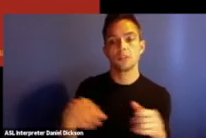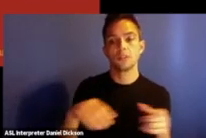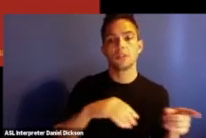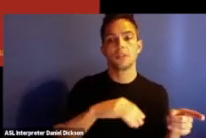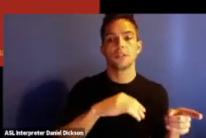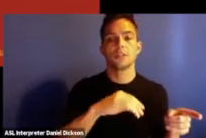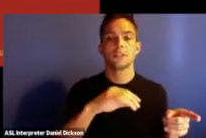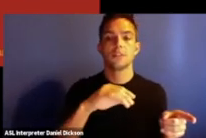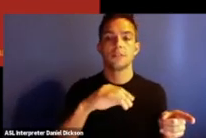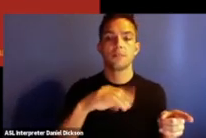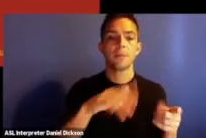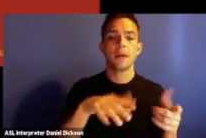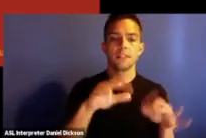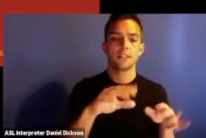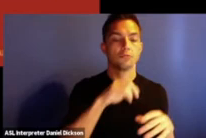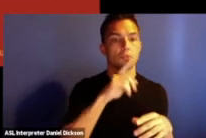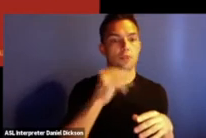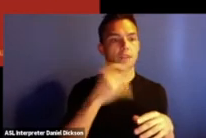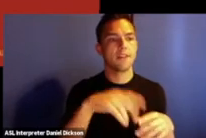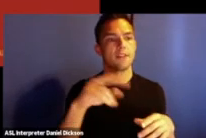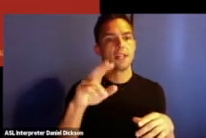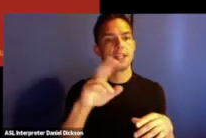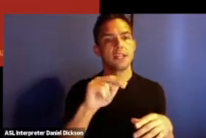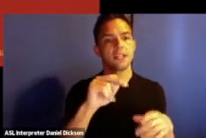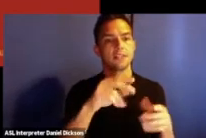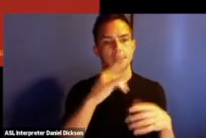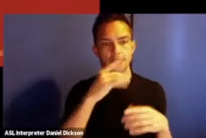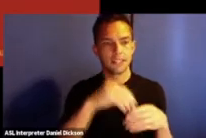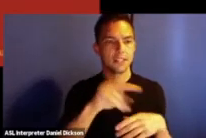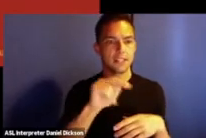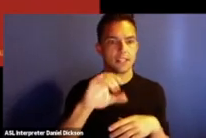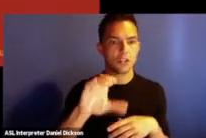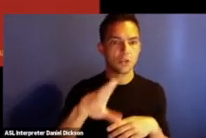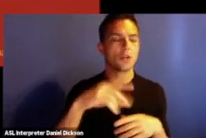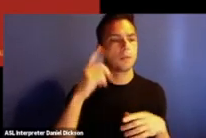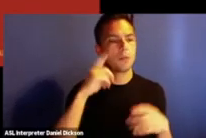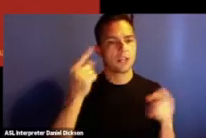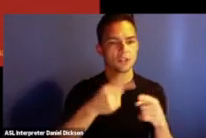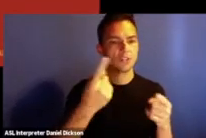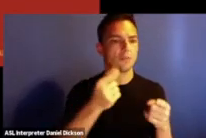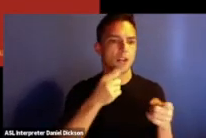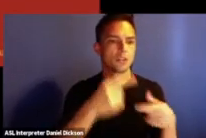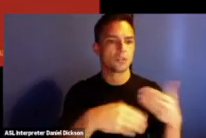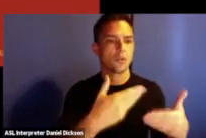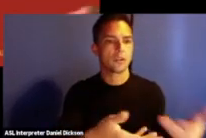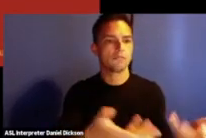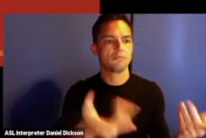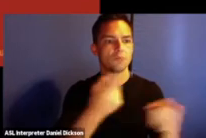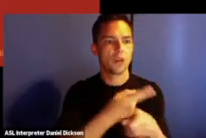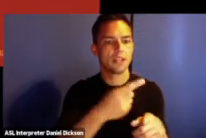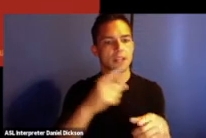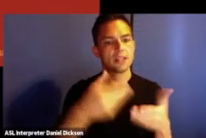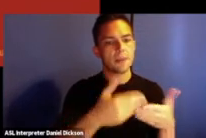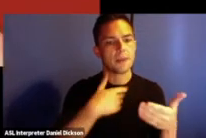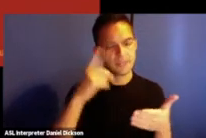their baby was born preterm or had a neonatal brain injury, or that something isn't going right. The baby's having seizures,